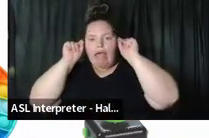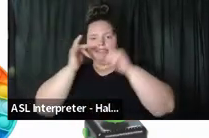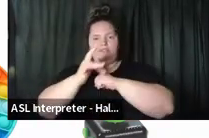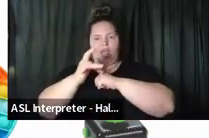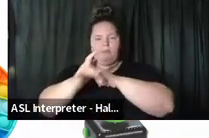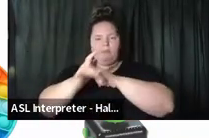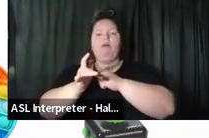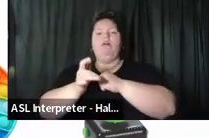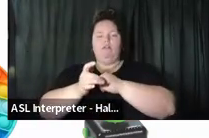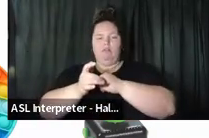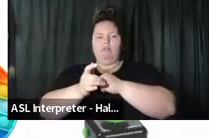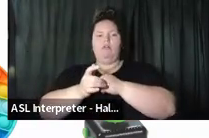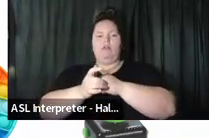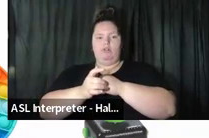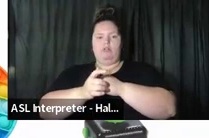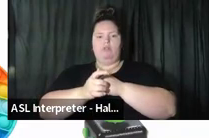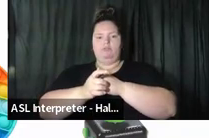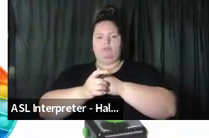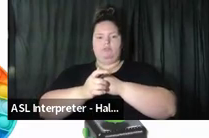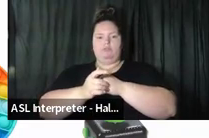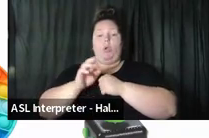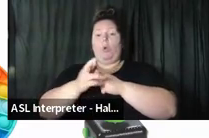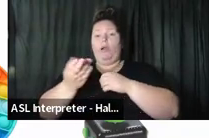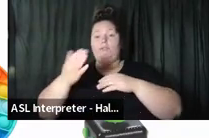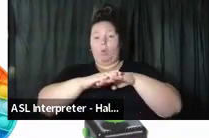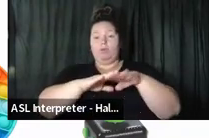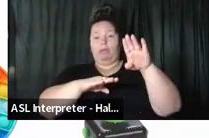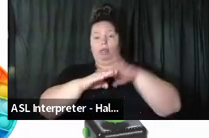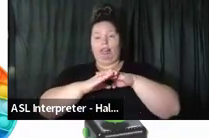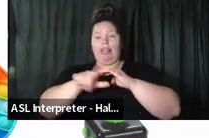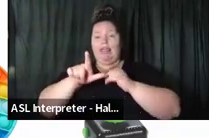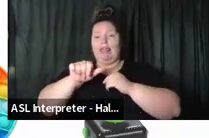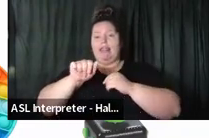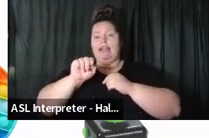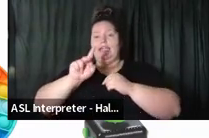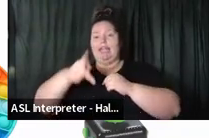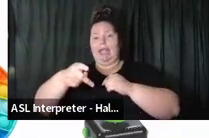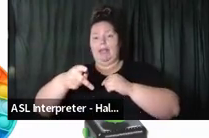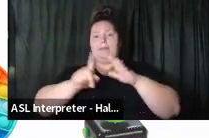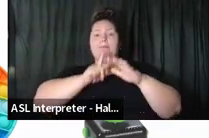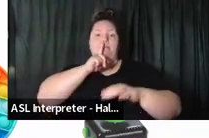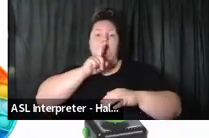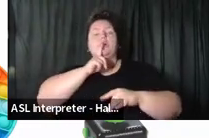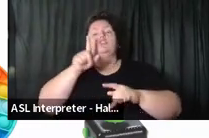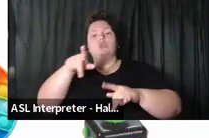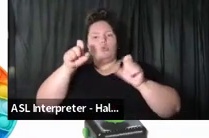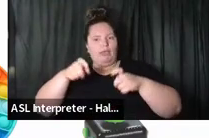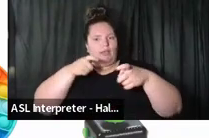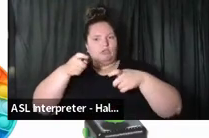like foldable lights, foldable lamps. So even that, like being able to control the light in your hotel